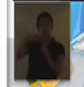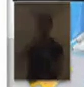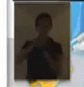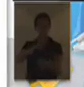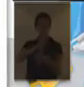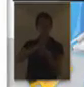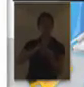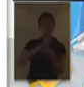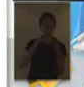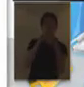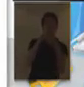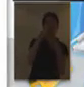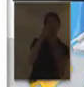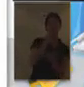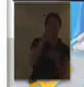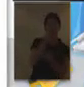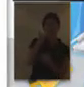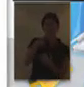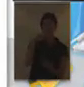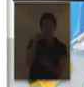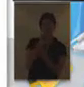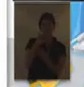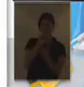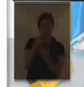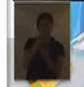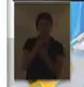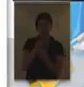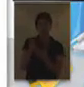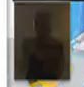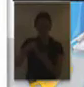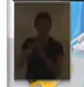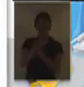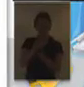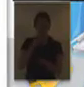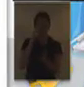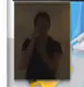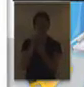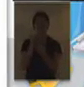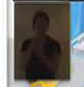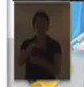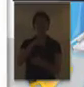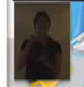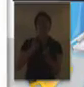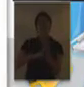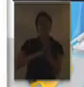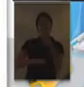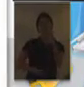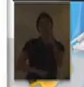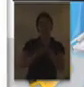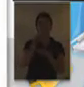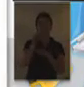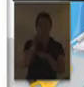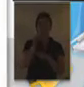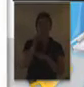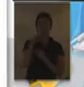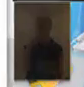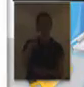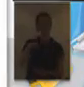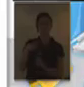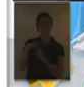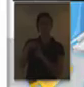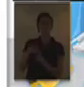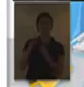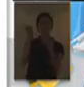the same services of the virtual home. The real home, virtual, and we can develop the same interfaces for